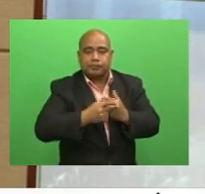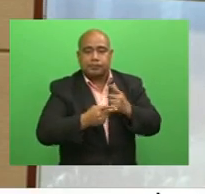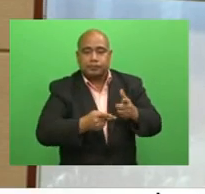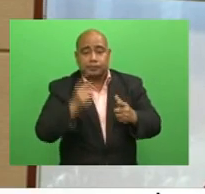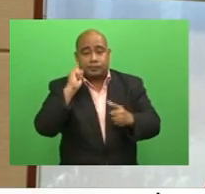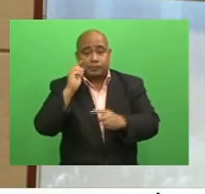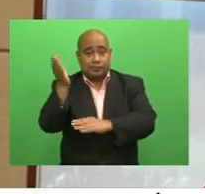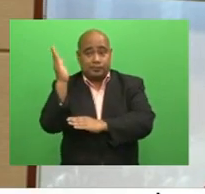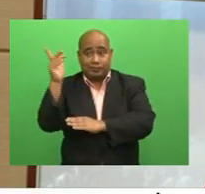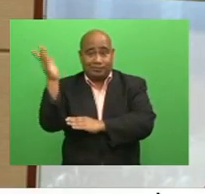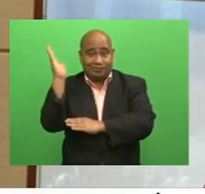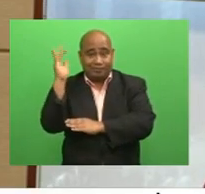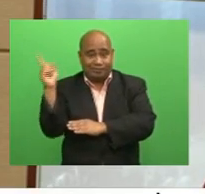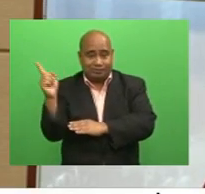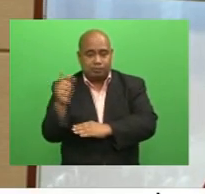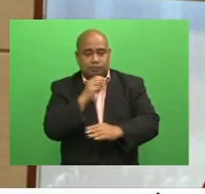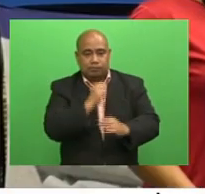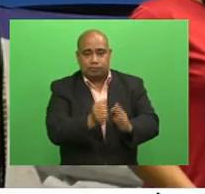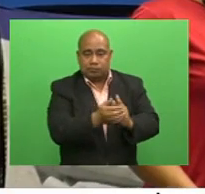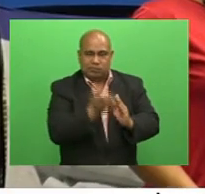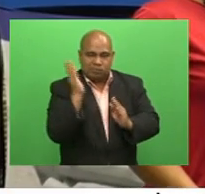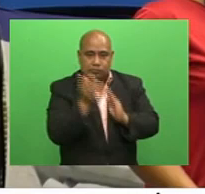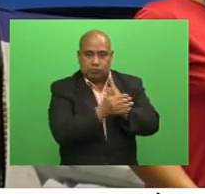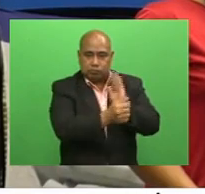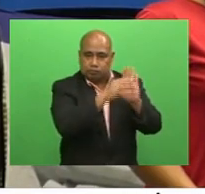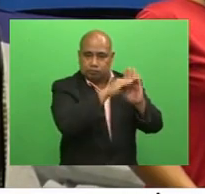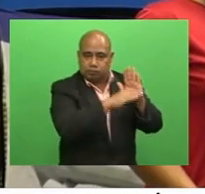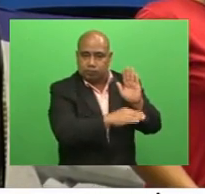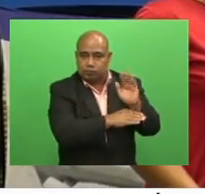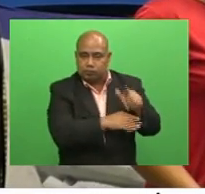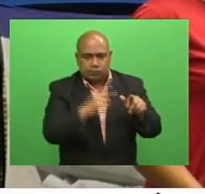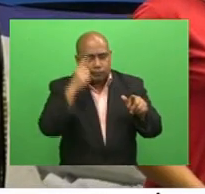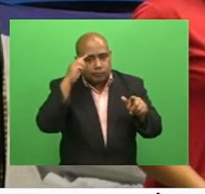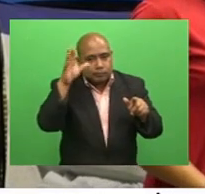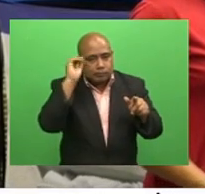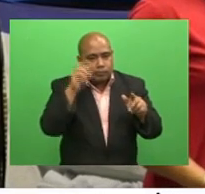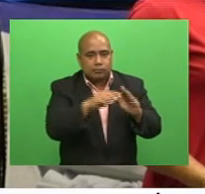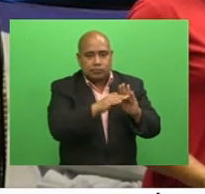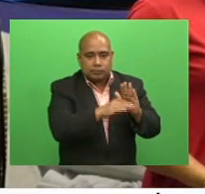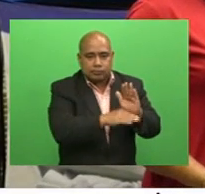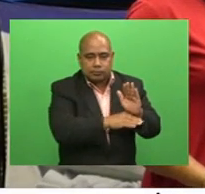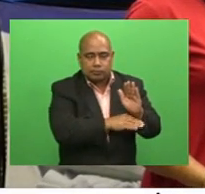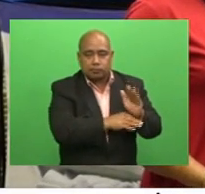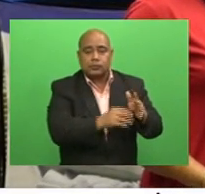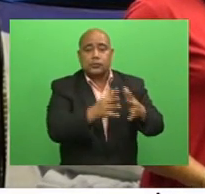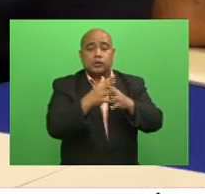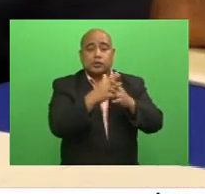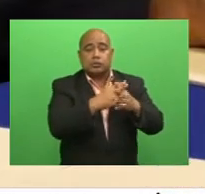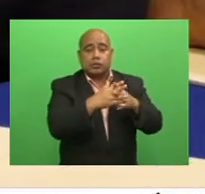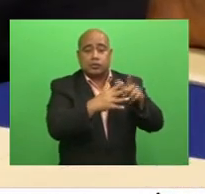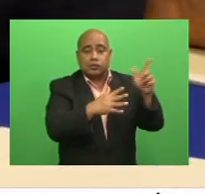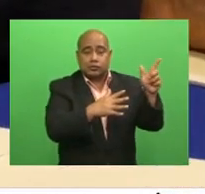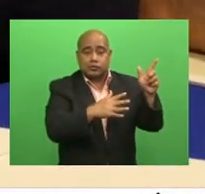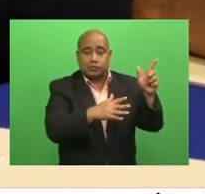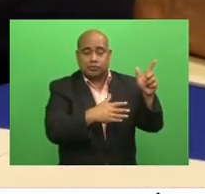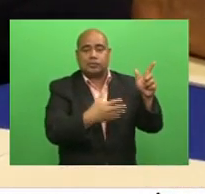we have to address the needs that they have. The U.S. Embassy has provided similar support in the past, and the ambassador says he will ensure